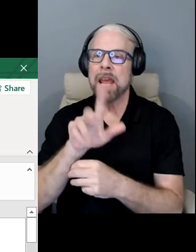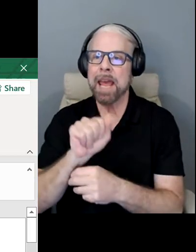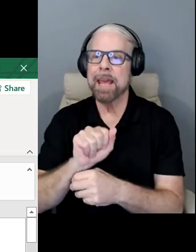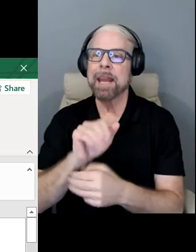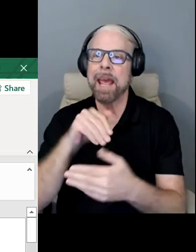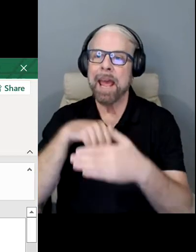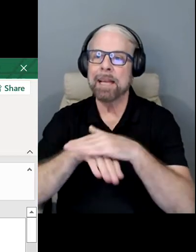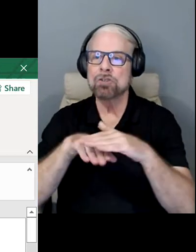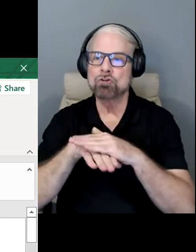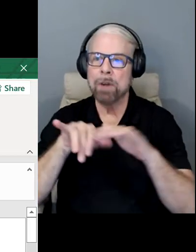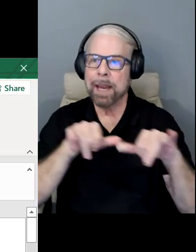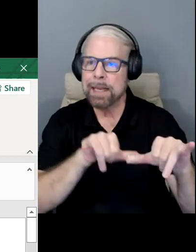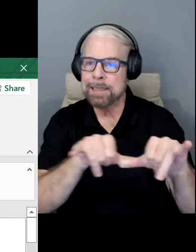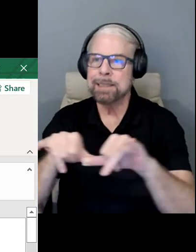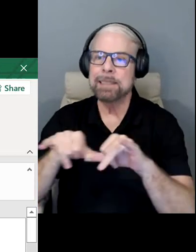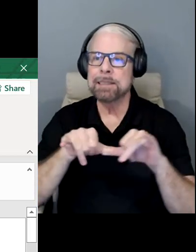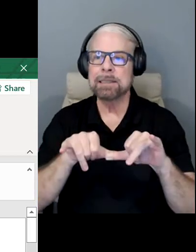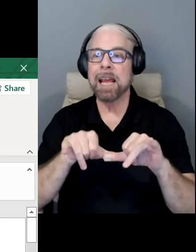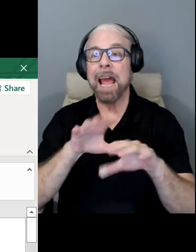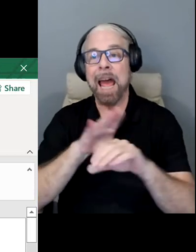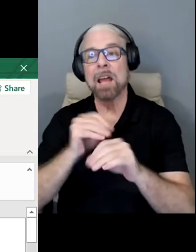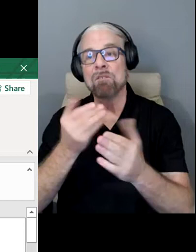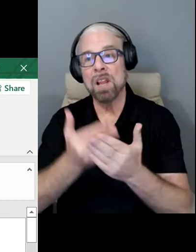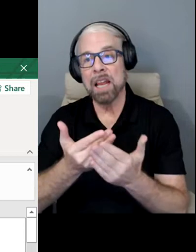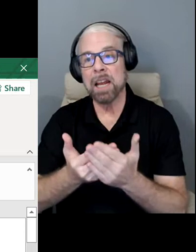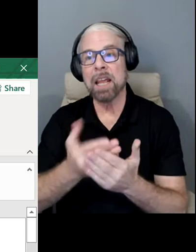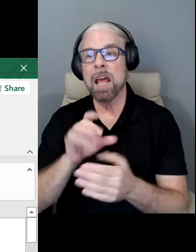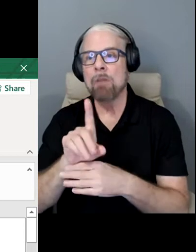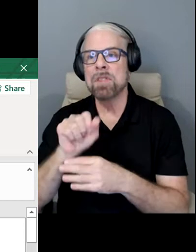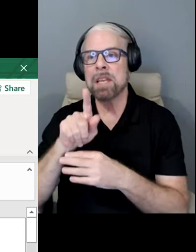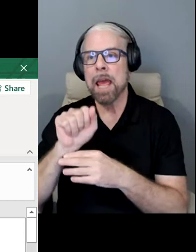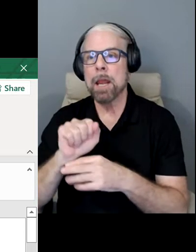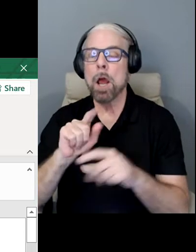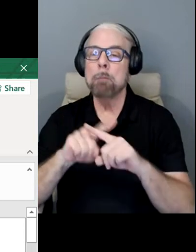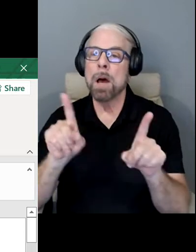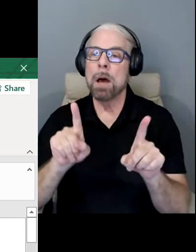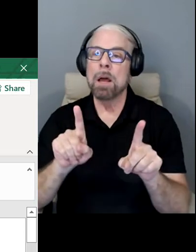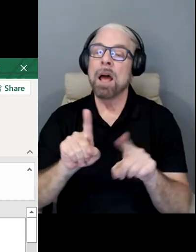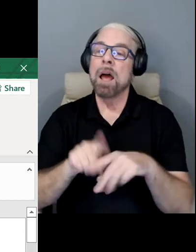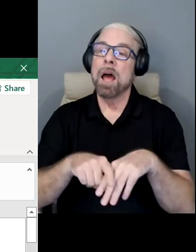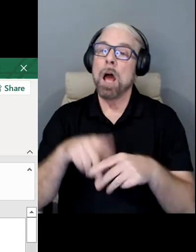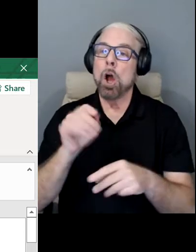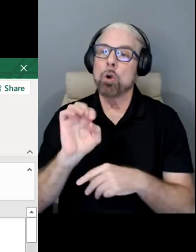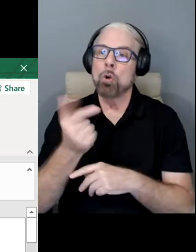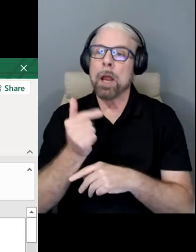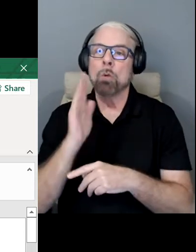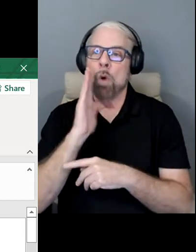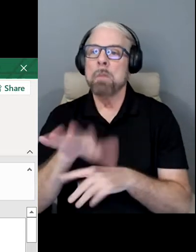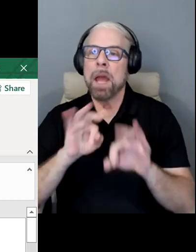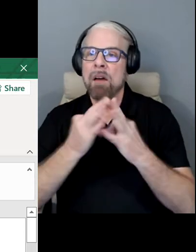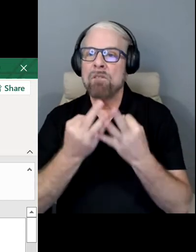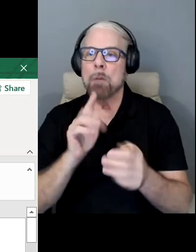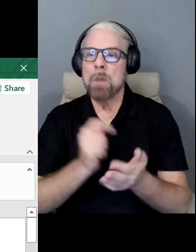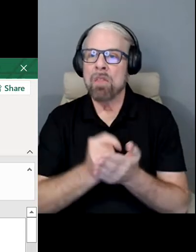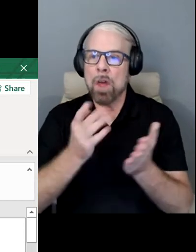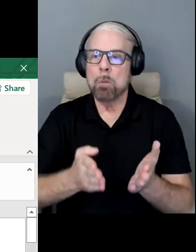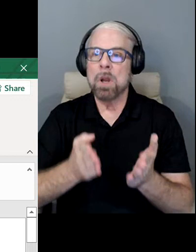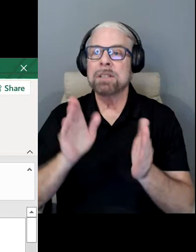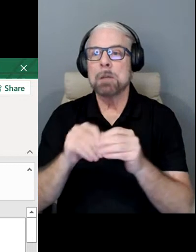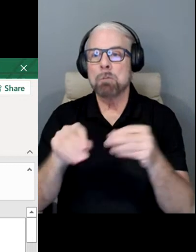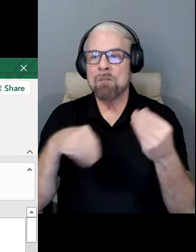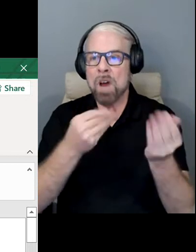consistency and validity of the data. So Greg's gonna be a family therapist for the day, and he's providing services at